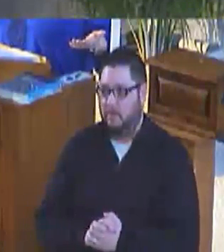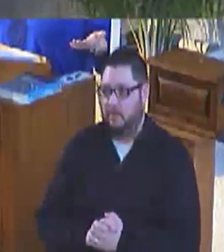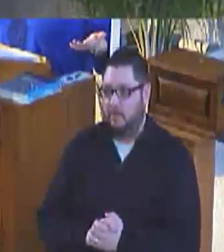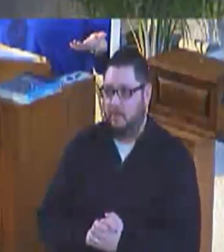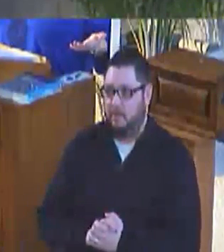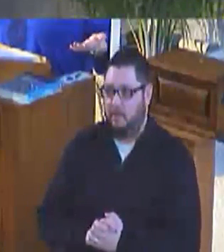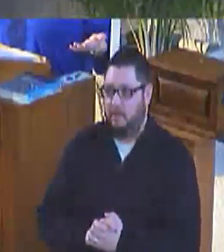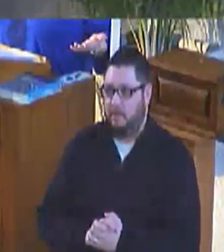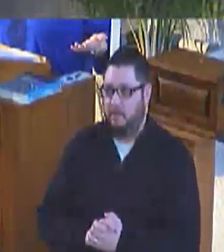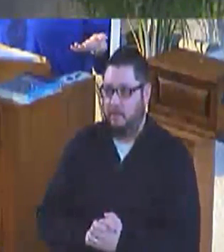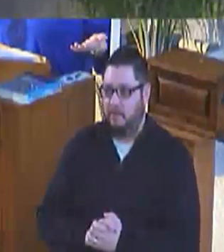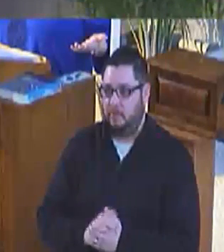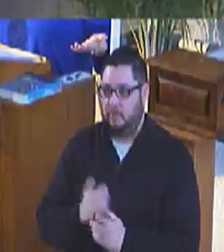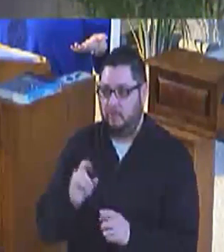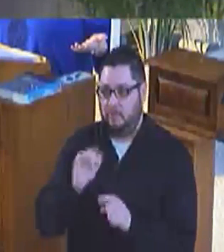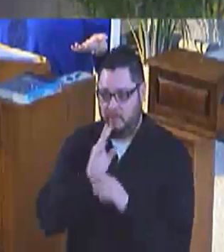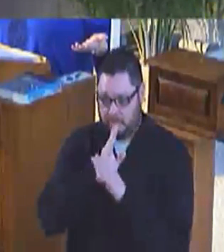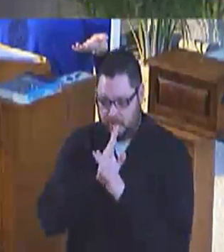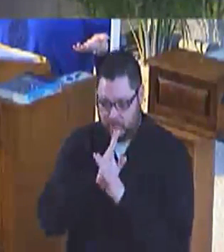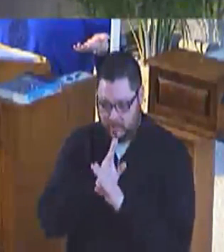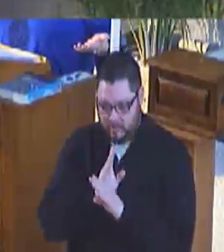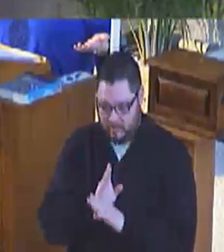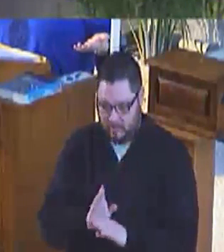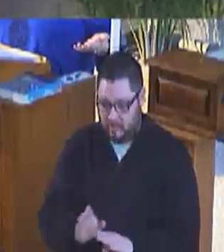in the silence.